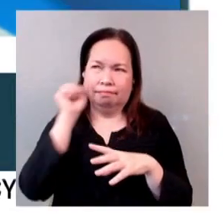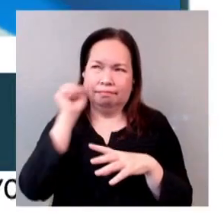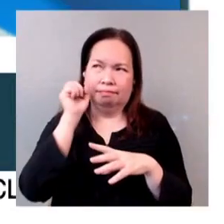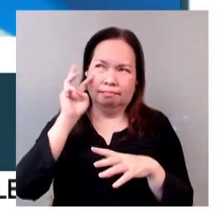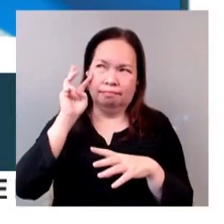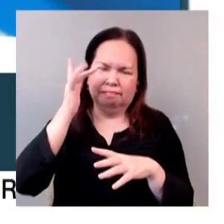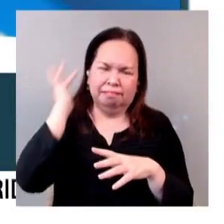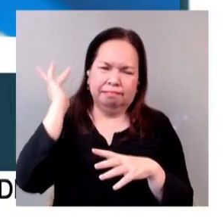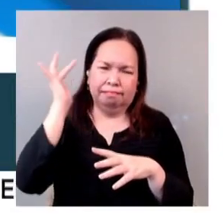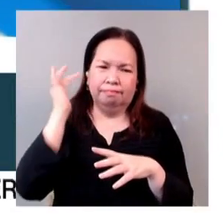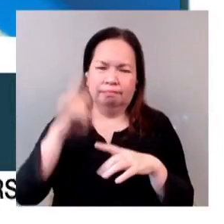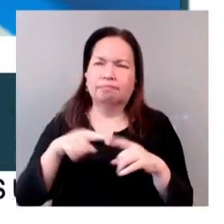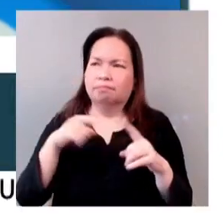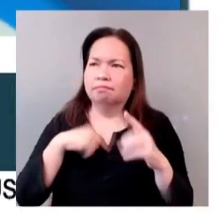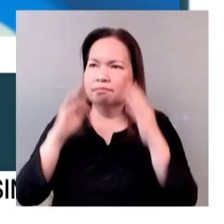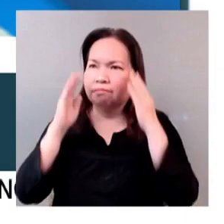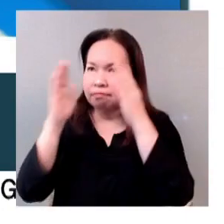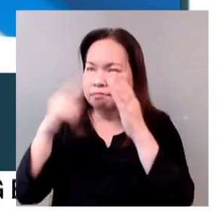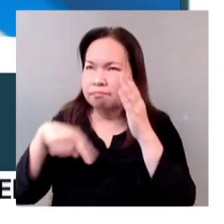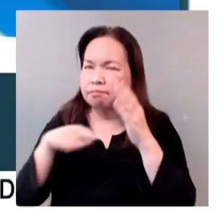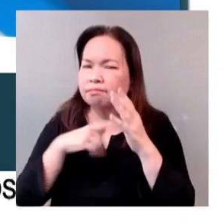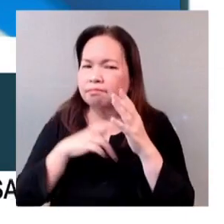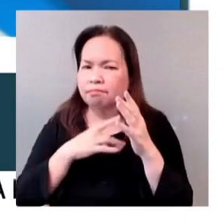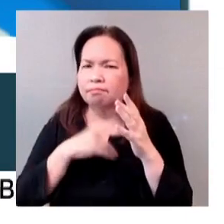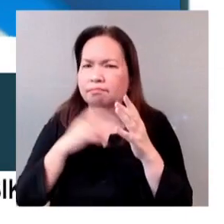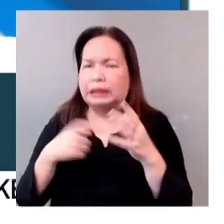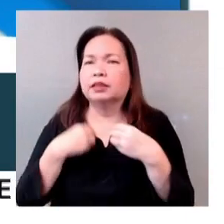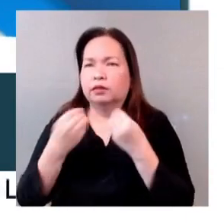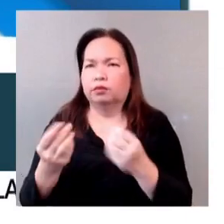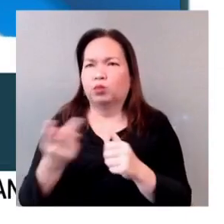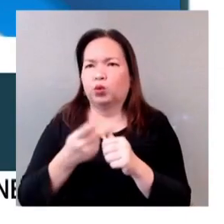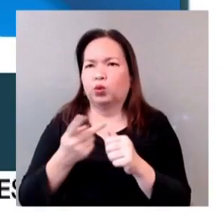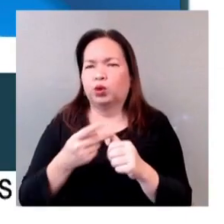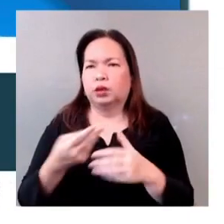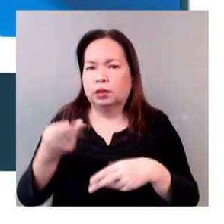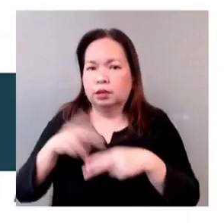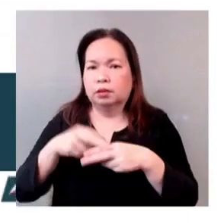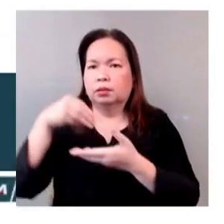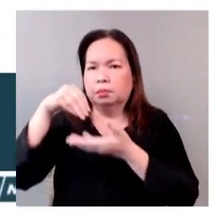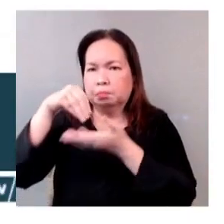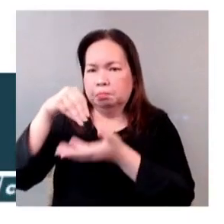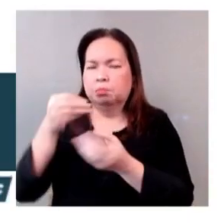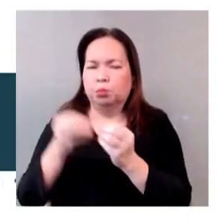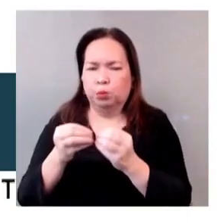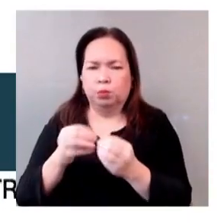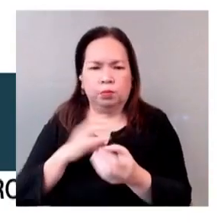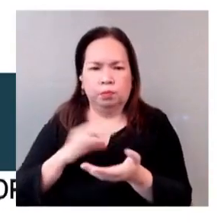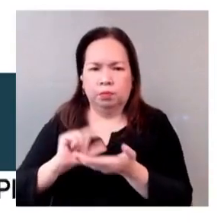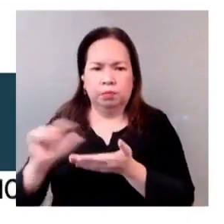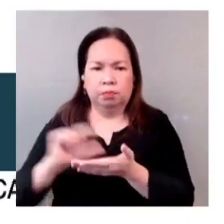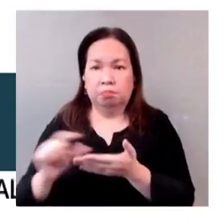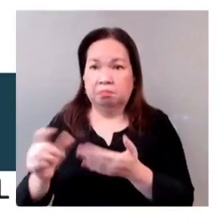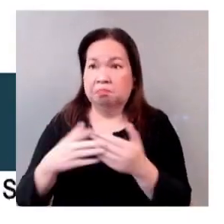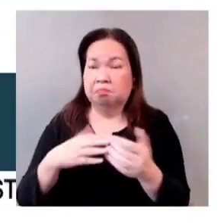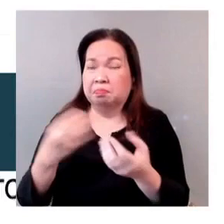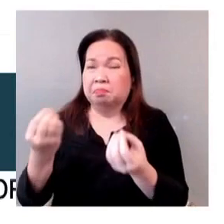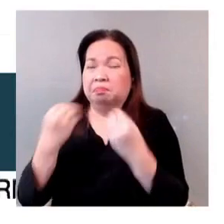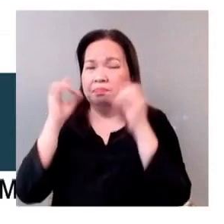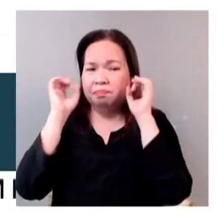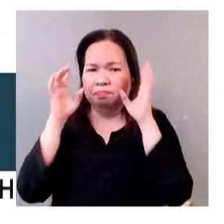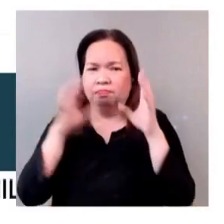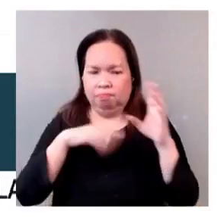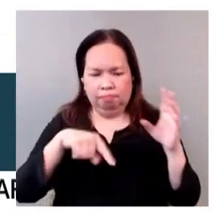these issues. No? So I think that deserves increased funding, definitely. No. Okay. Whatever the threats are, then you should respond